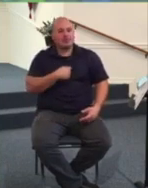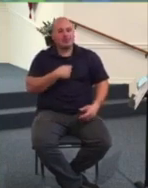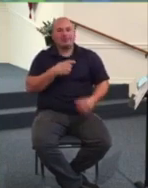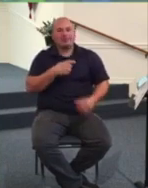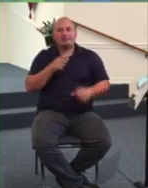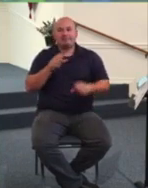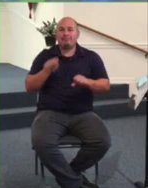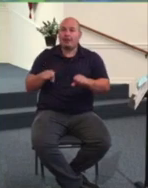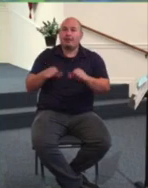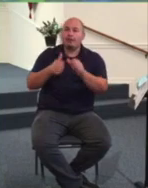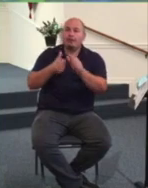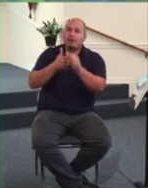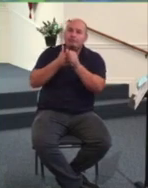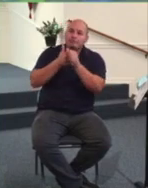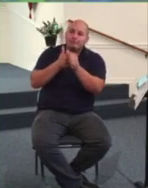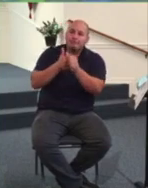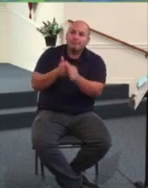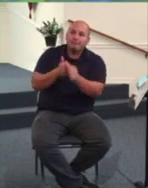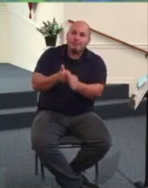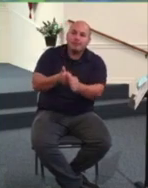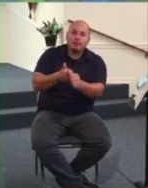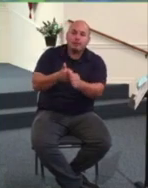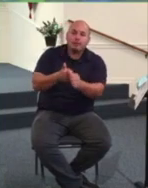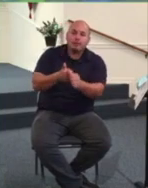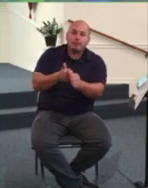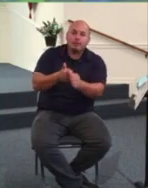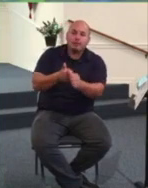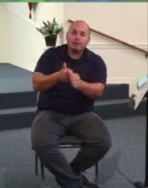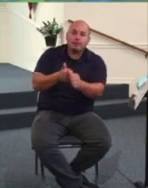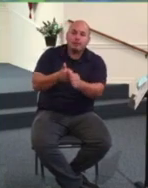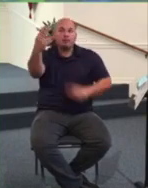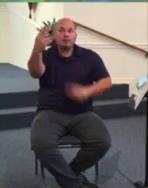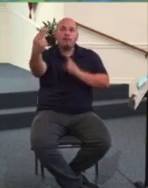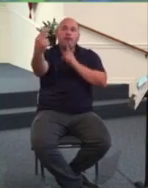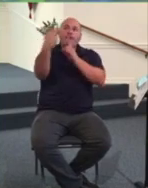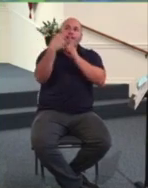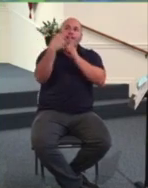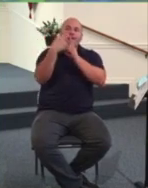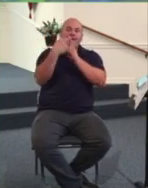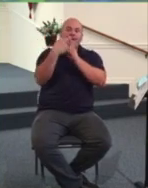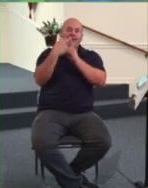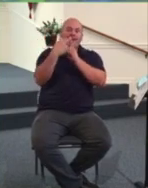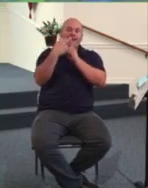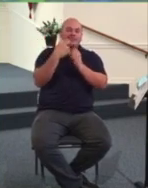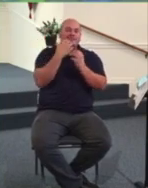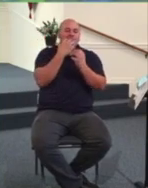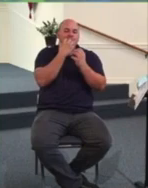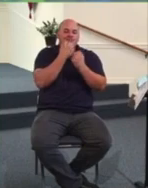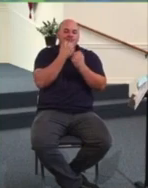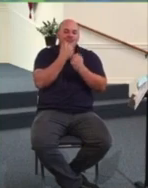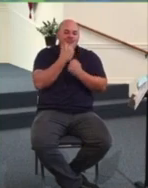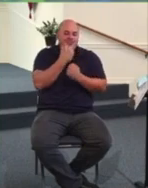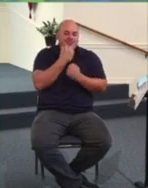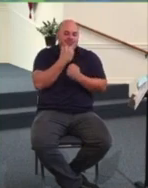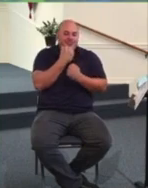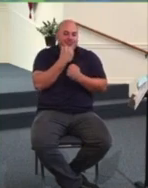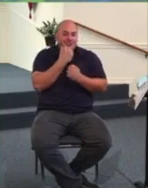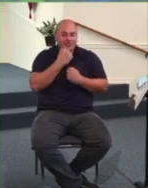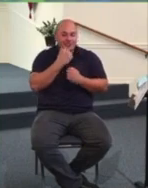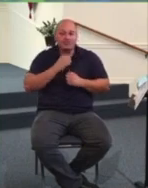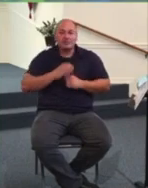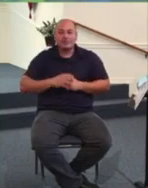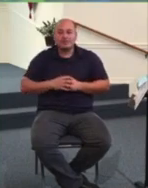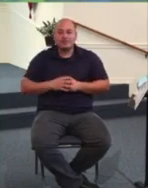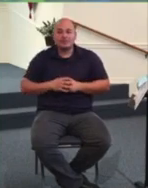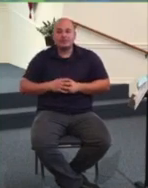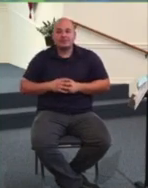eternal family, and you are precious to Him. And Jesus is more important to you than anything people say